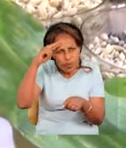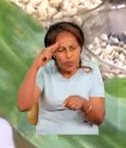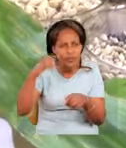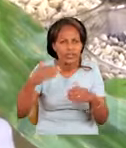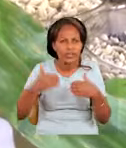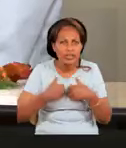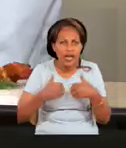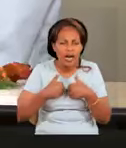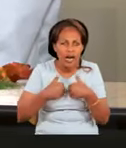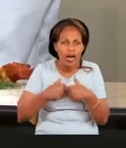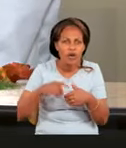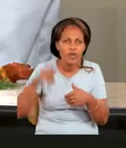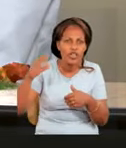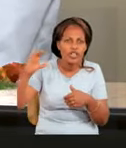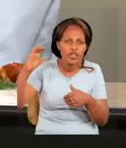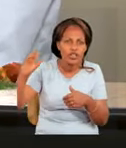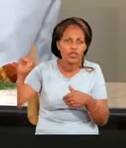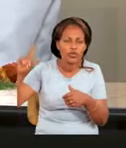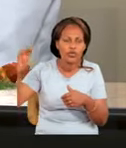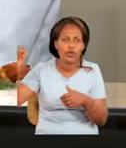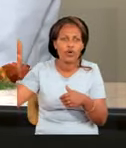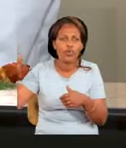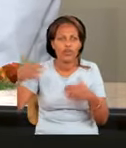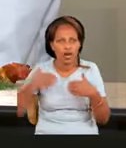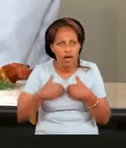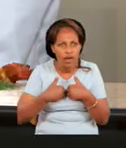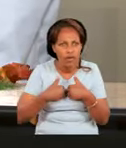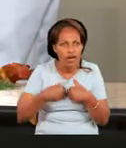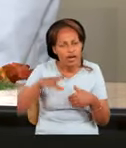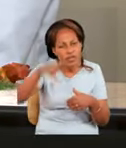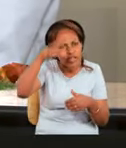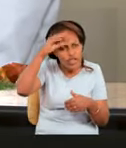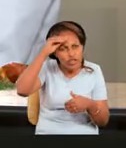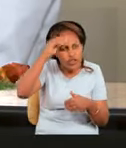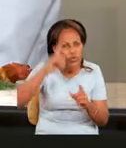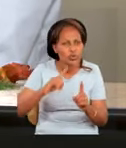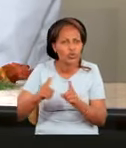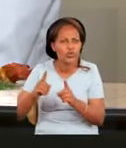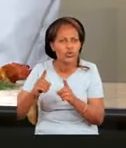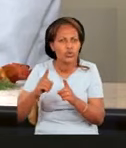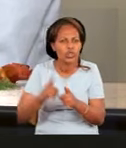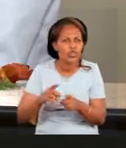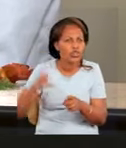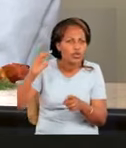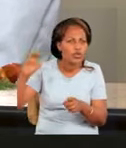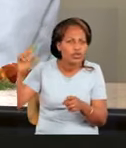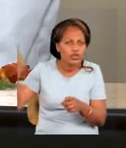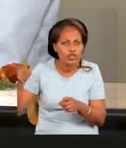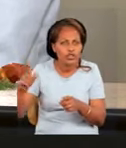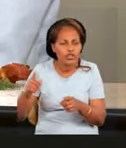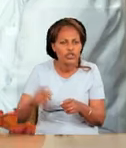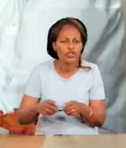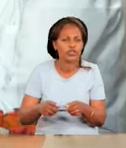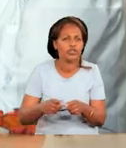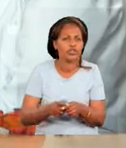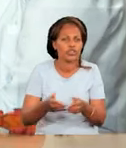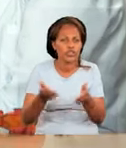green substance called chlorophyll. I also have learned that chlorophyll is necessary for